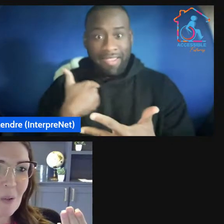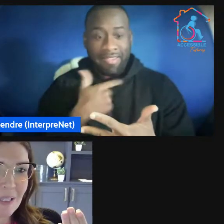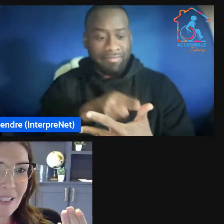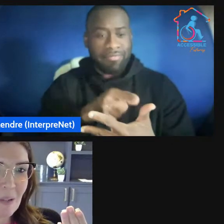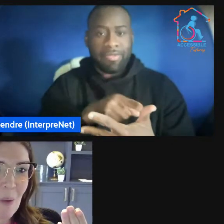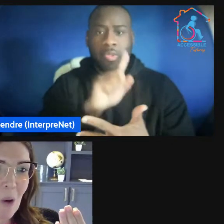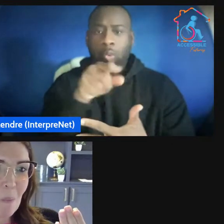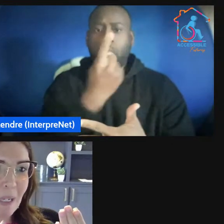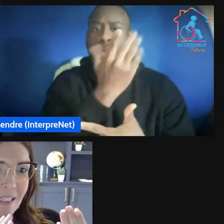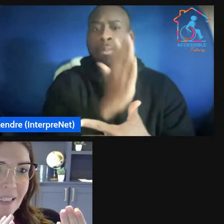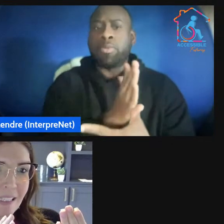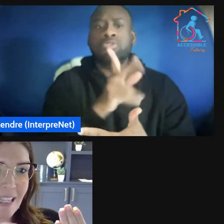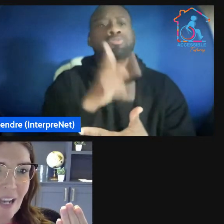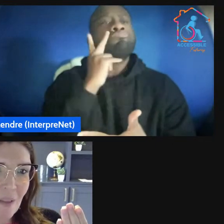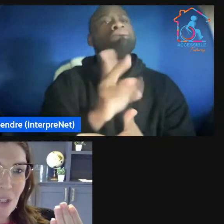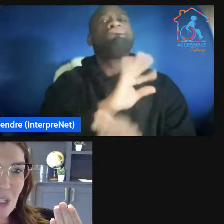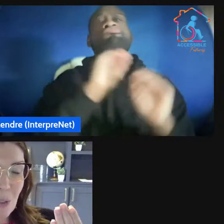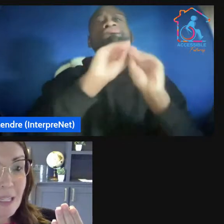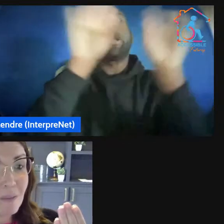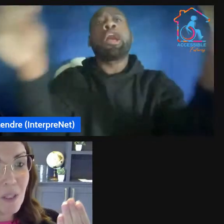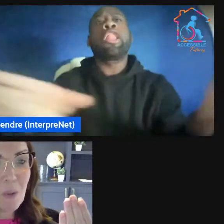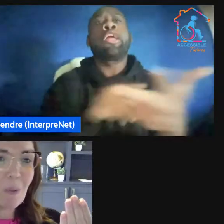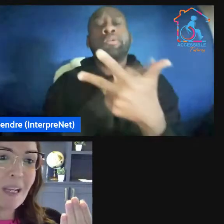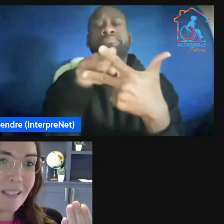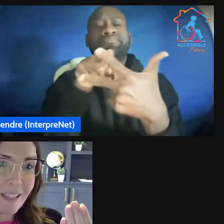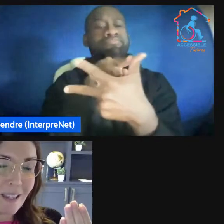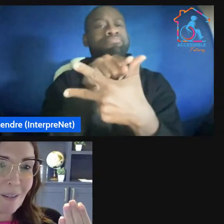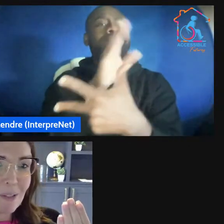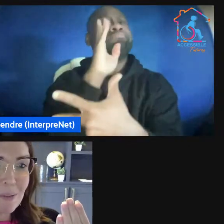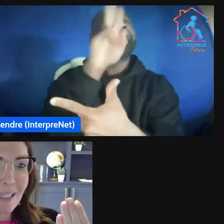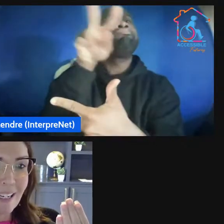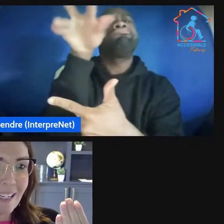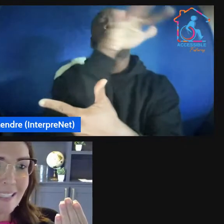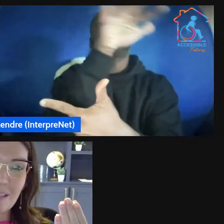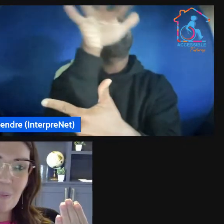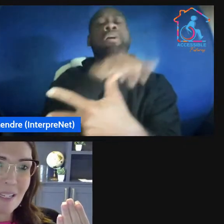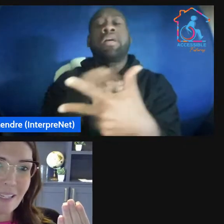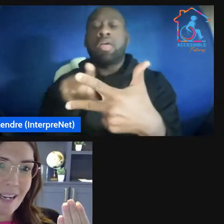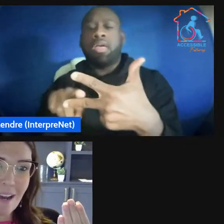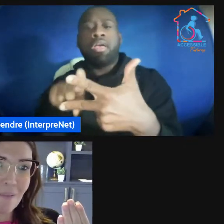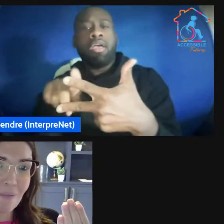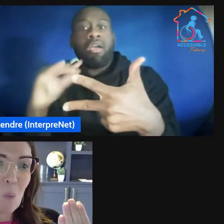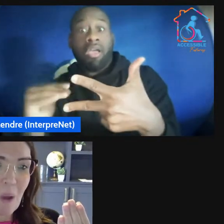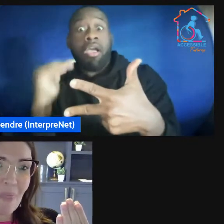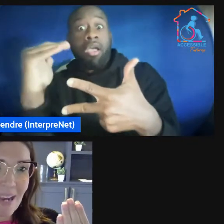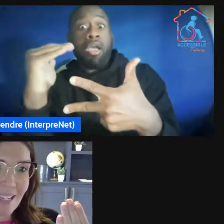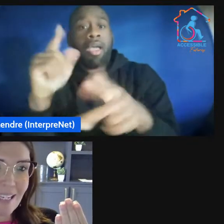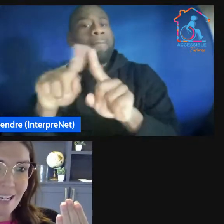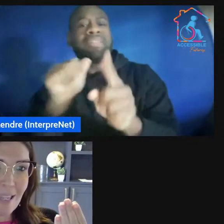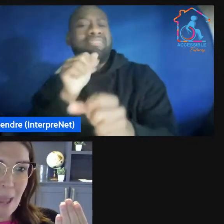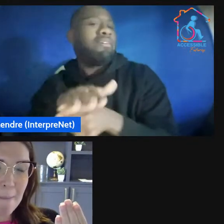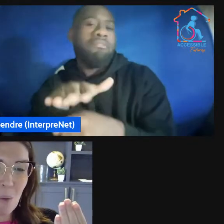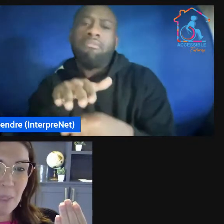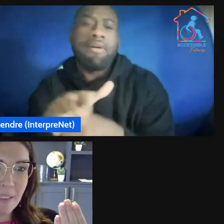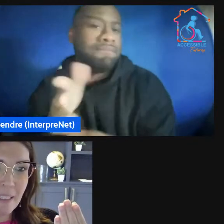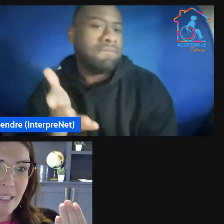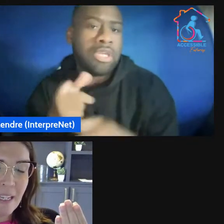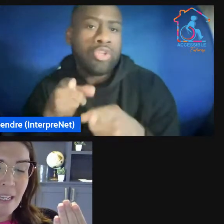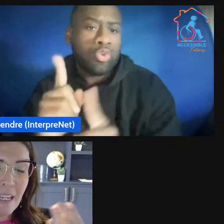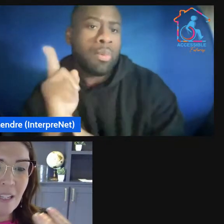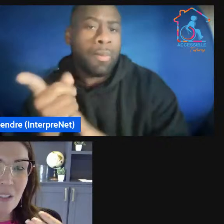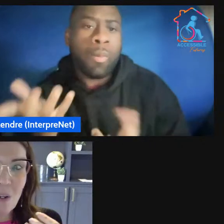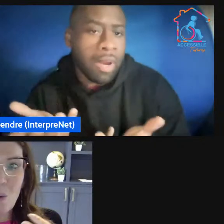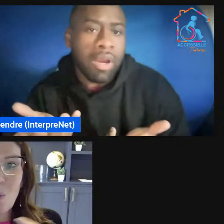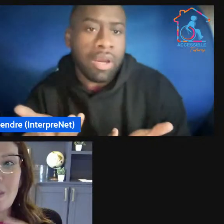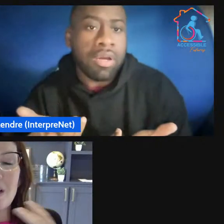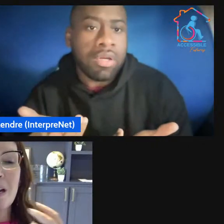one who can see well, because the other 2, even though it raised their viewing height, it didn't raise it enough for what they needed in that moment.